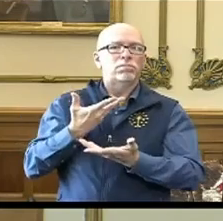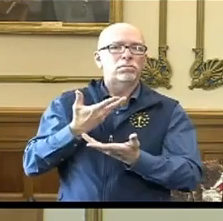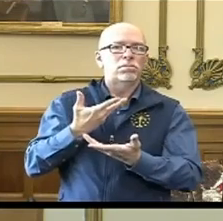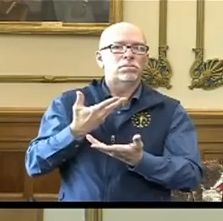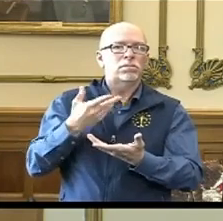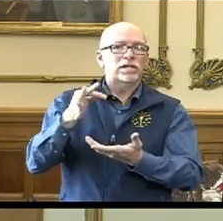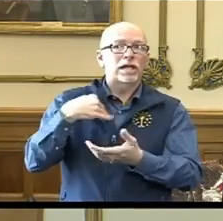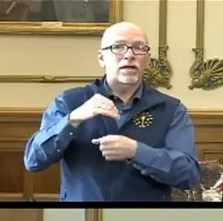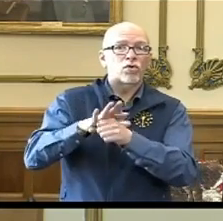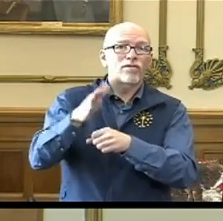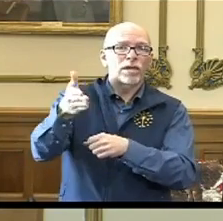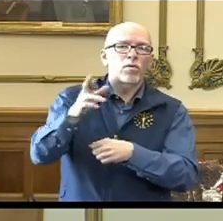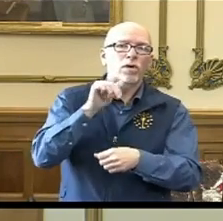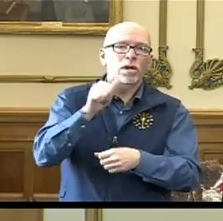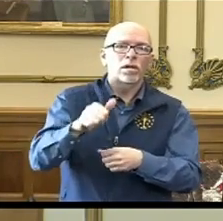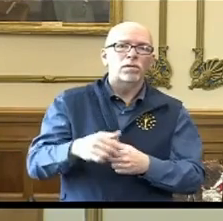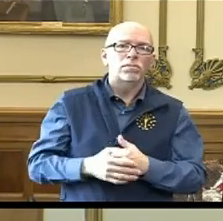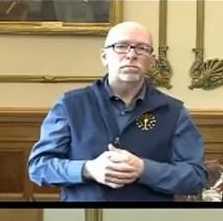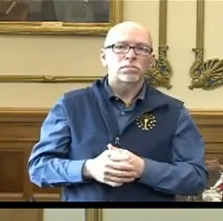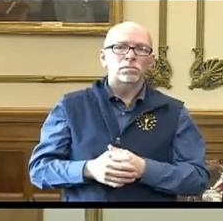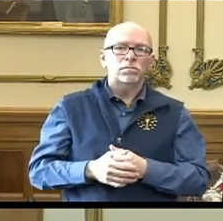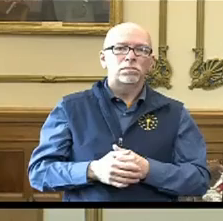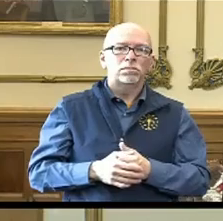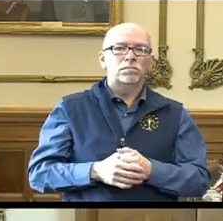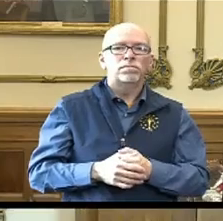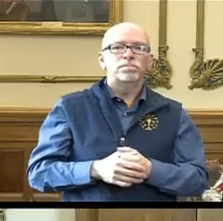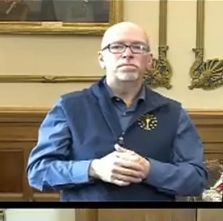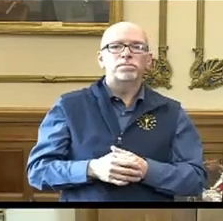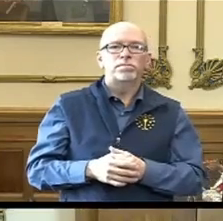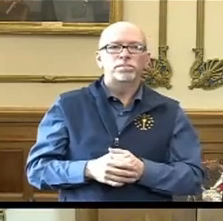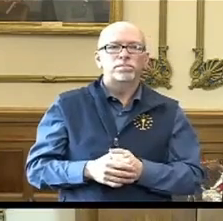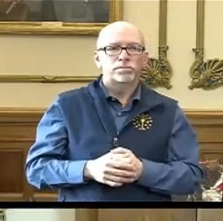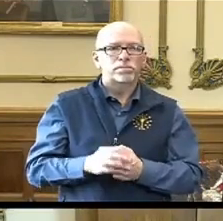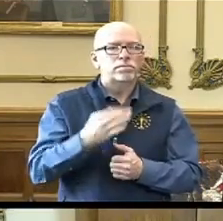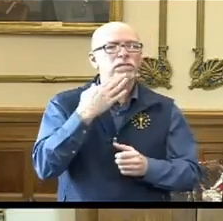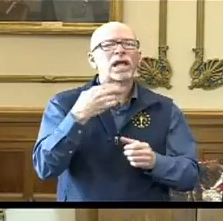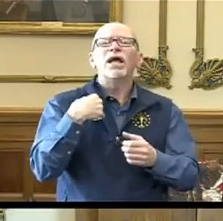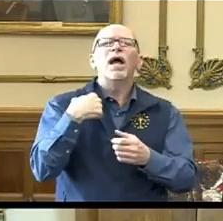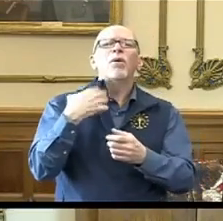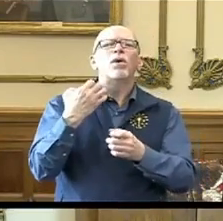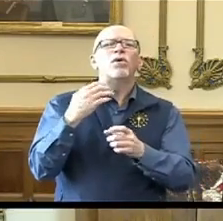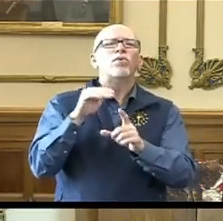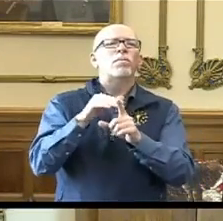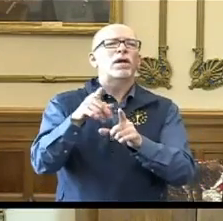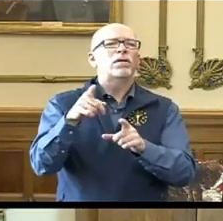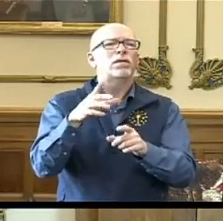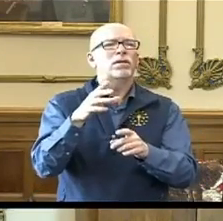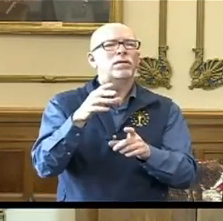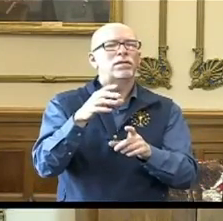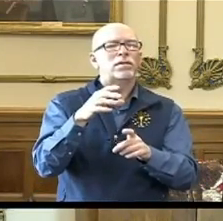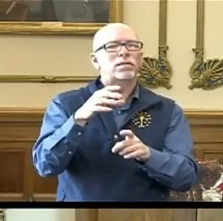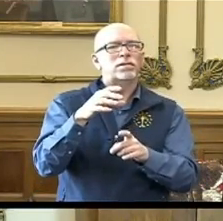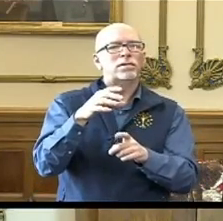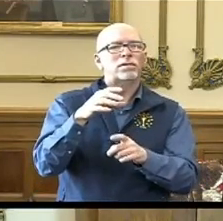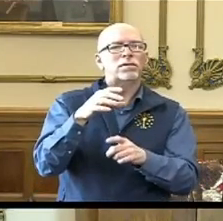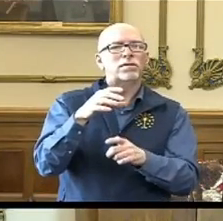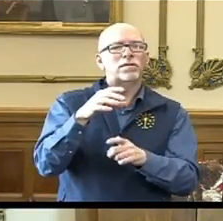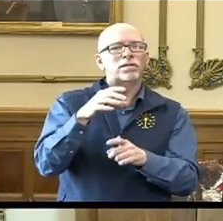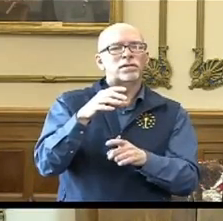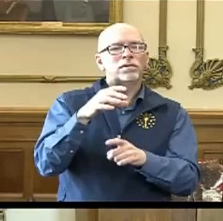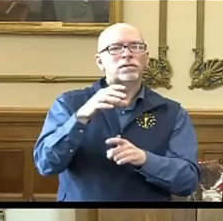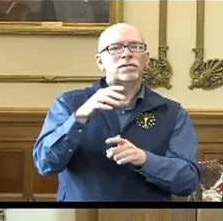not they had COVID in that facility or not. Thank you. And just a reminder, I mean, this is